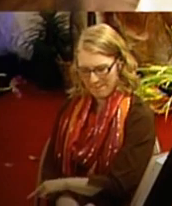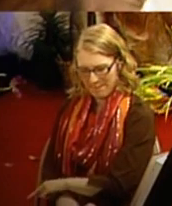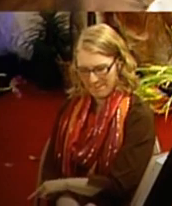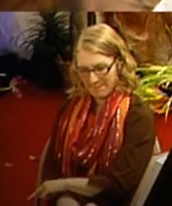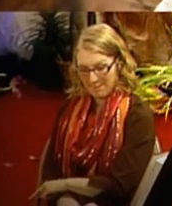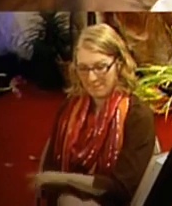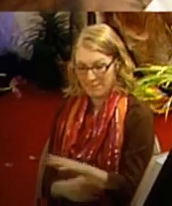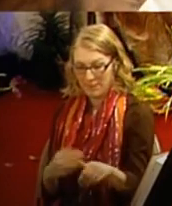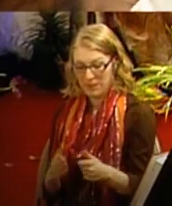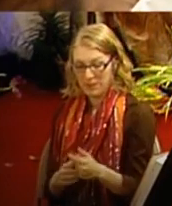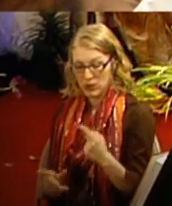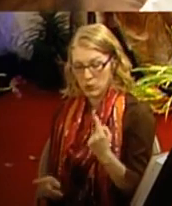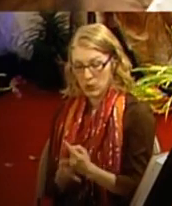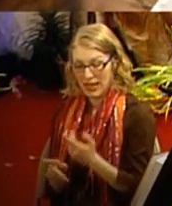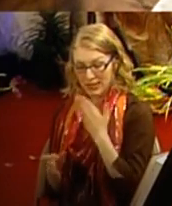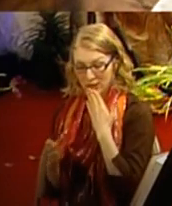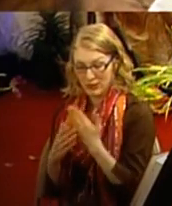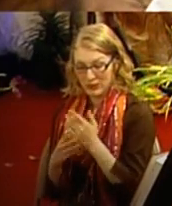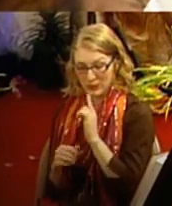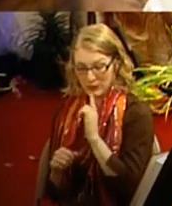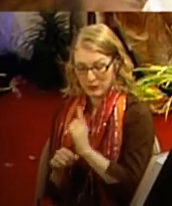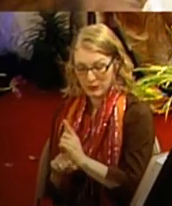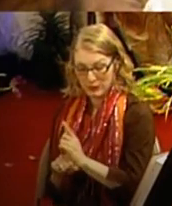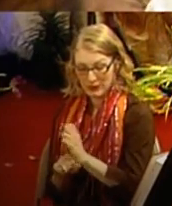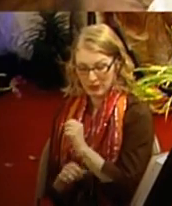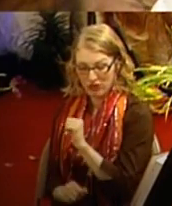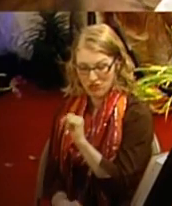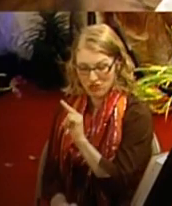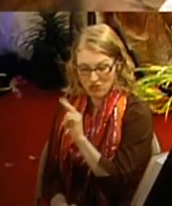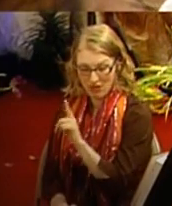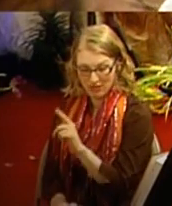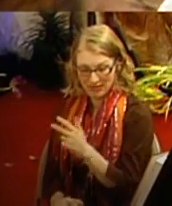All was right and good and true in Saul's life